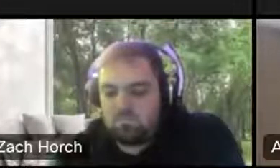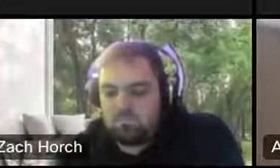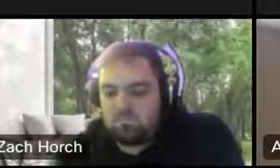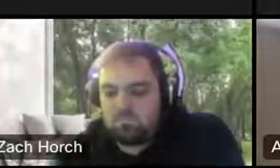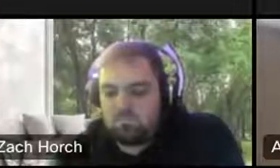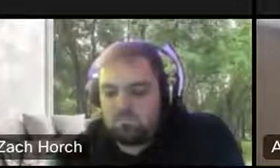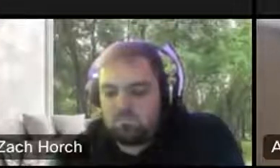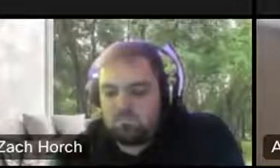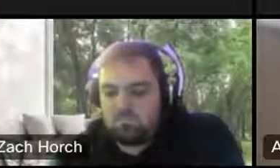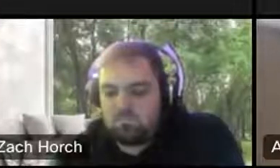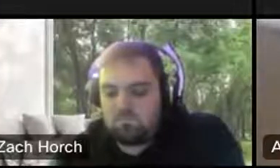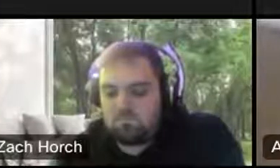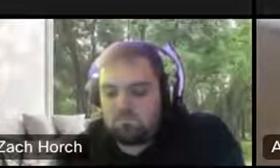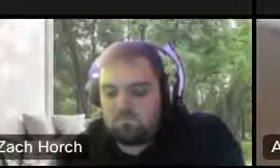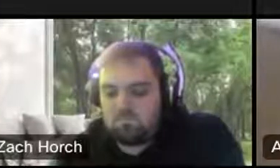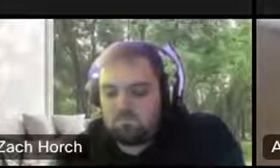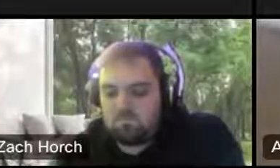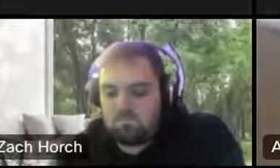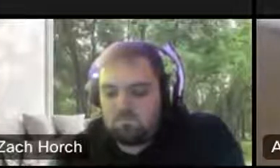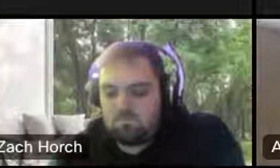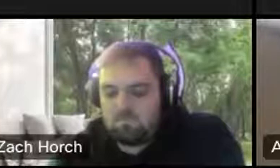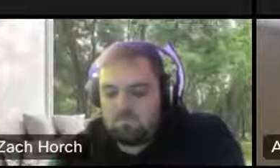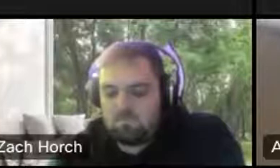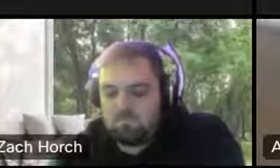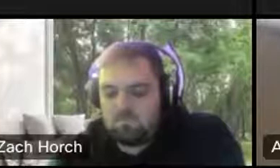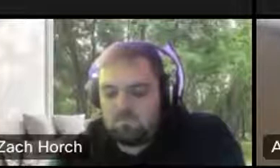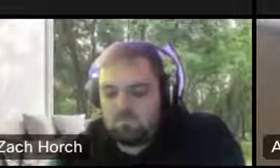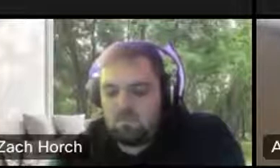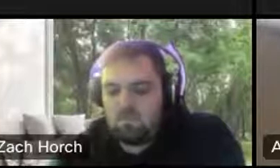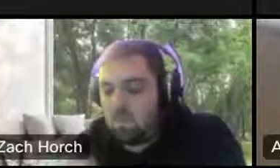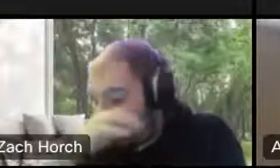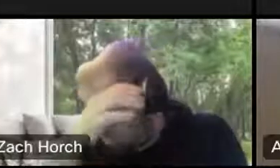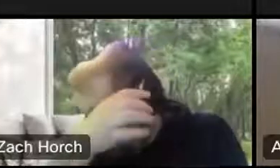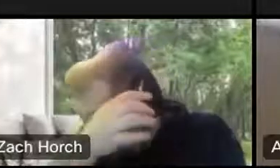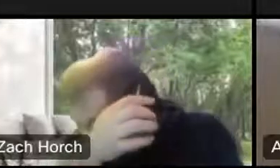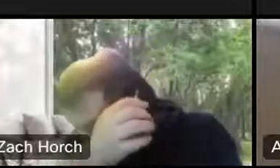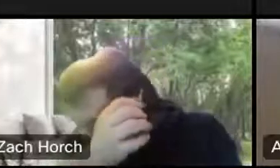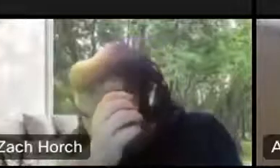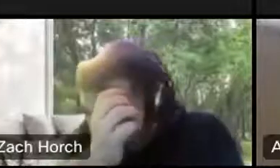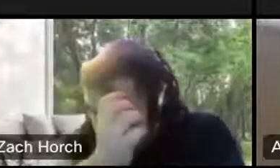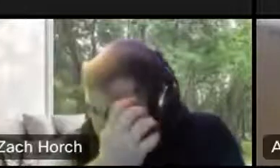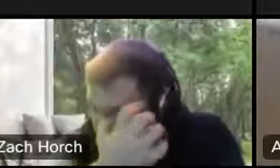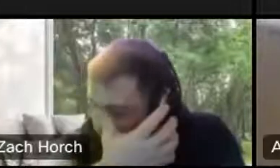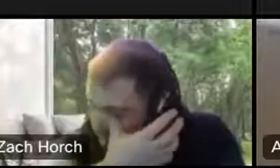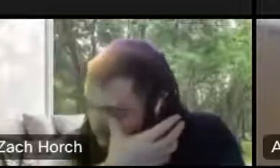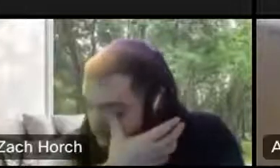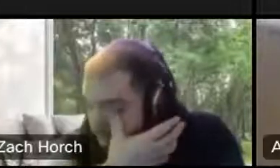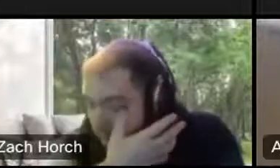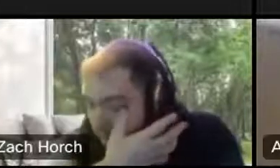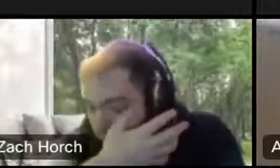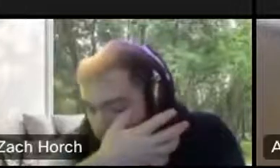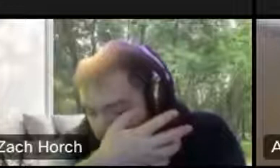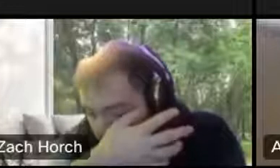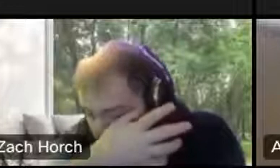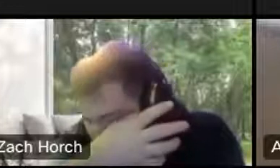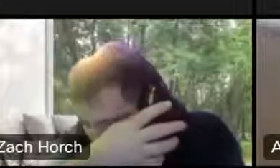say we get our, on the 7th, we get our tailored day services addendum template out. That means everyone's going to have their